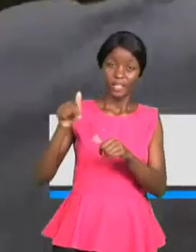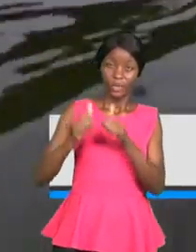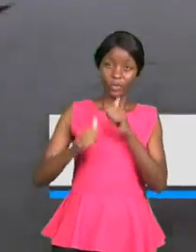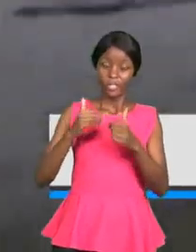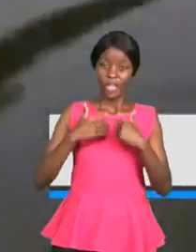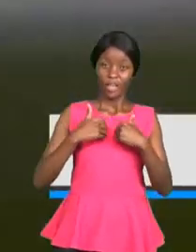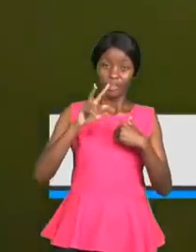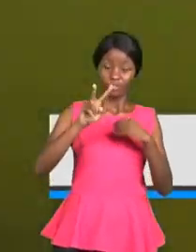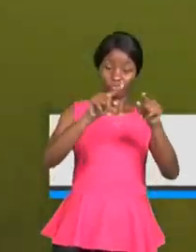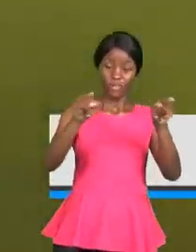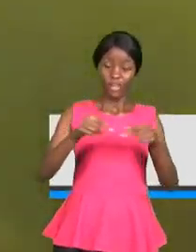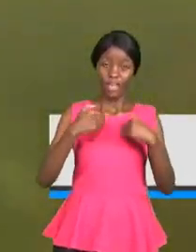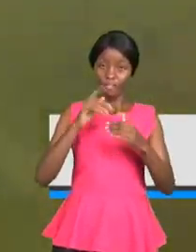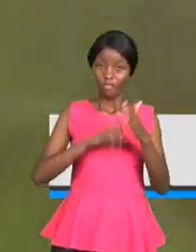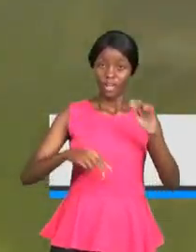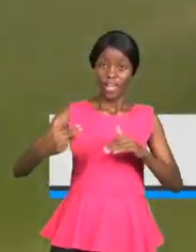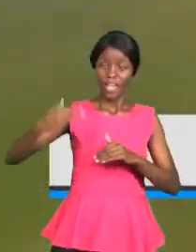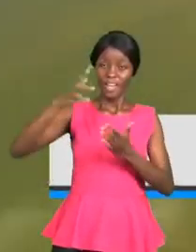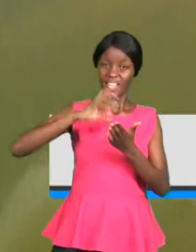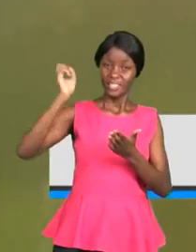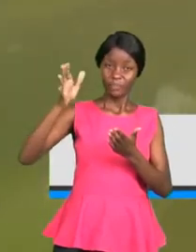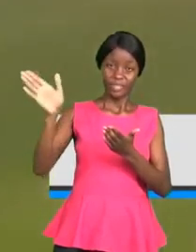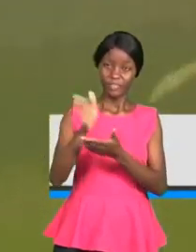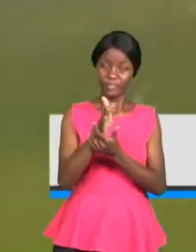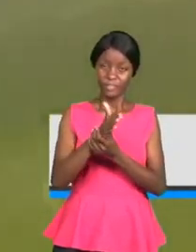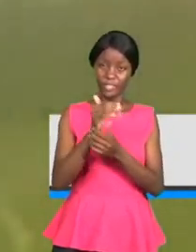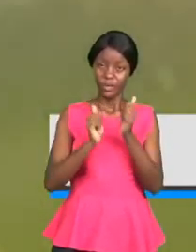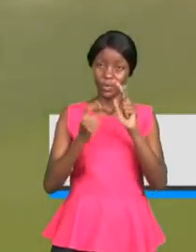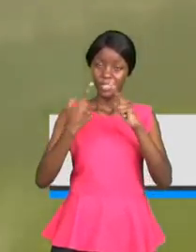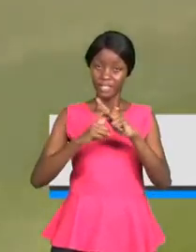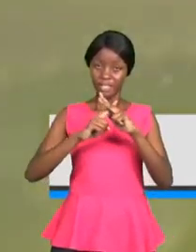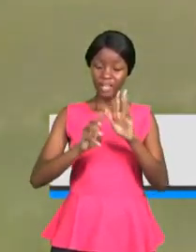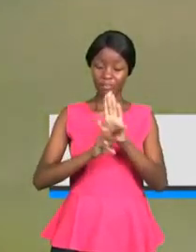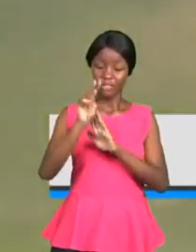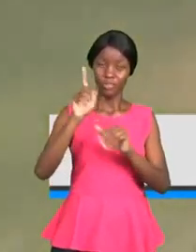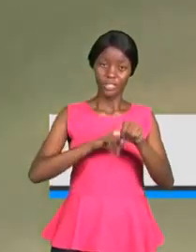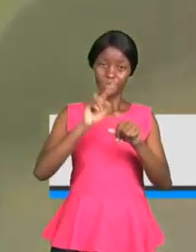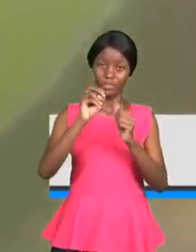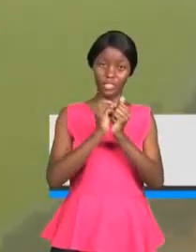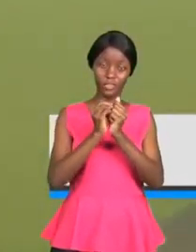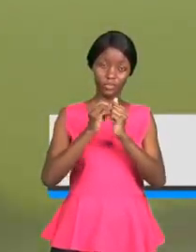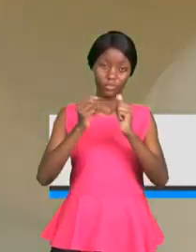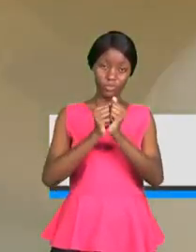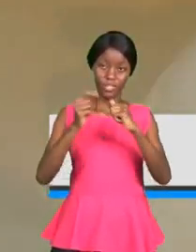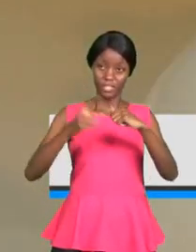of the ponds are dozens of highly prized beluga sturgeon, which will start to mature in 2026.